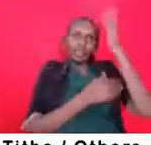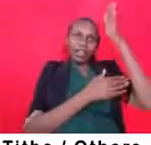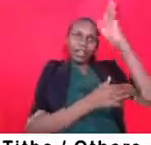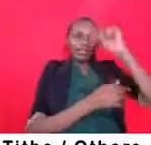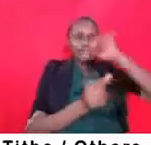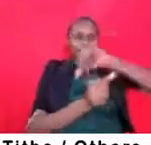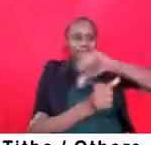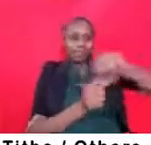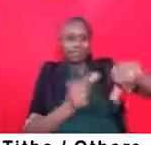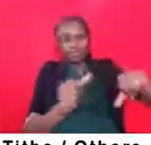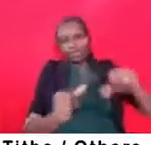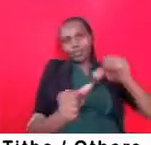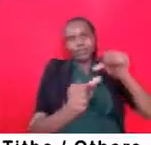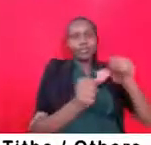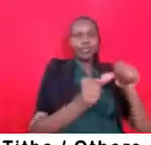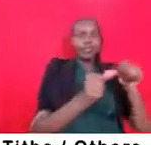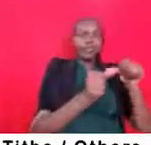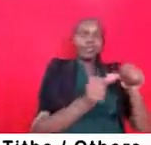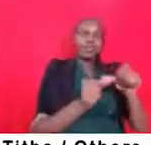My God will turn it